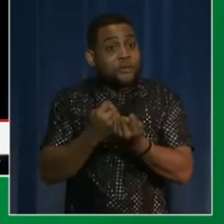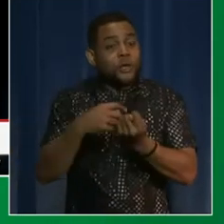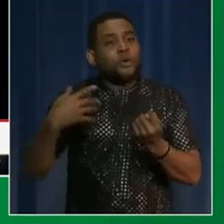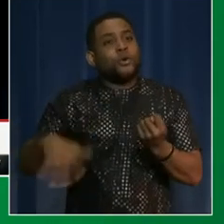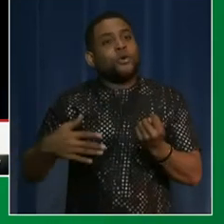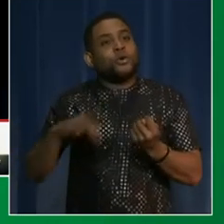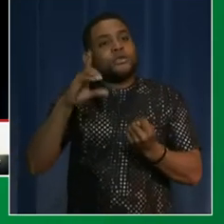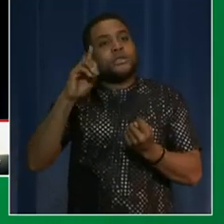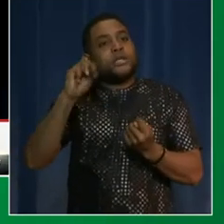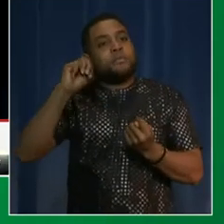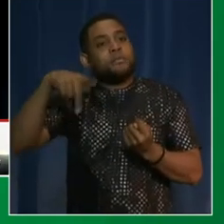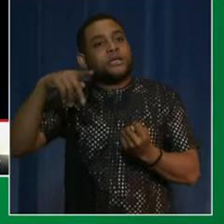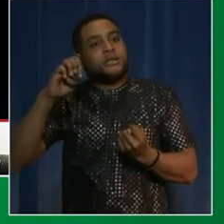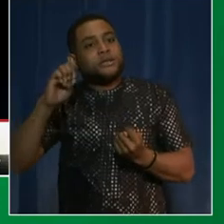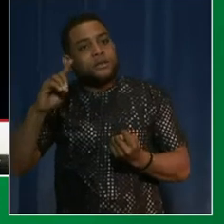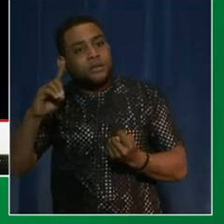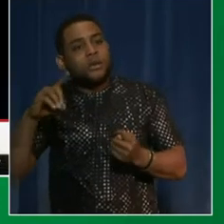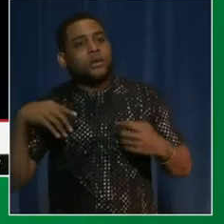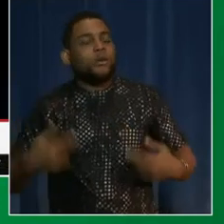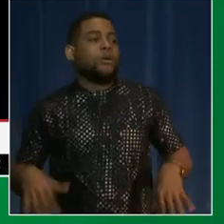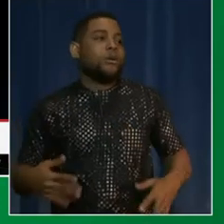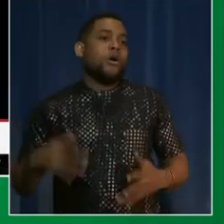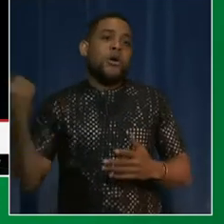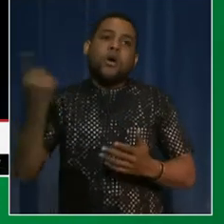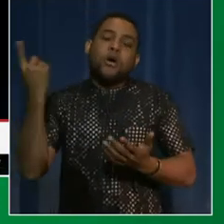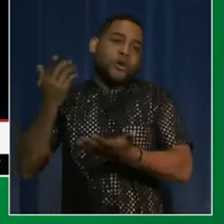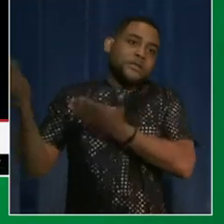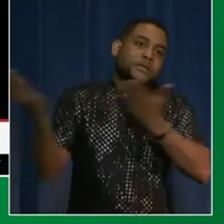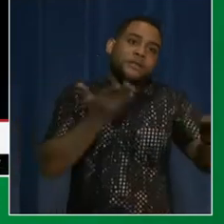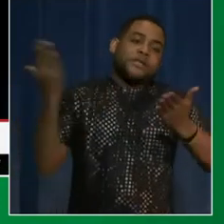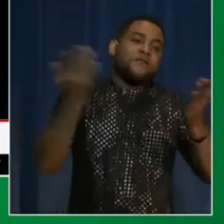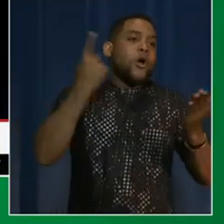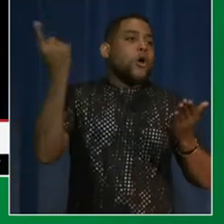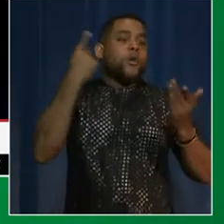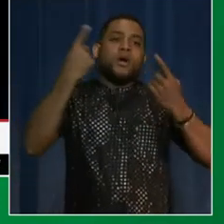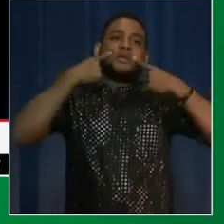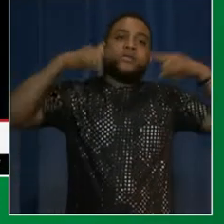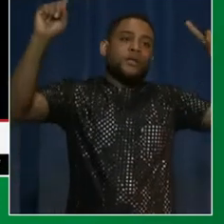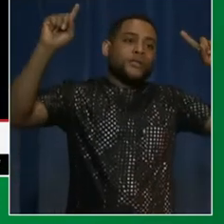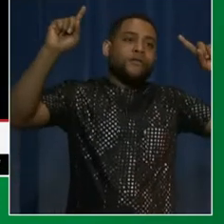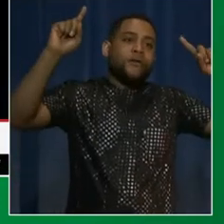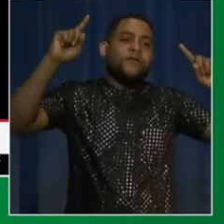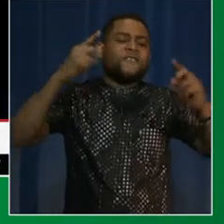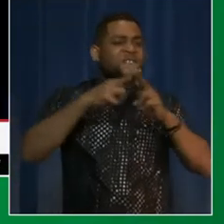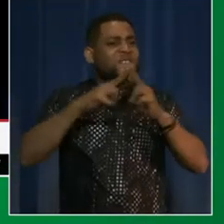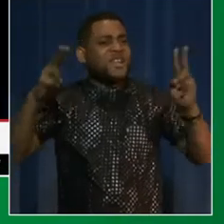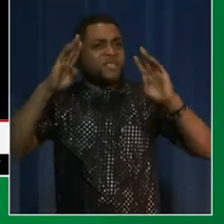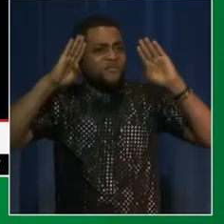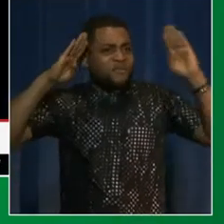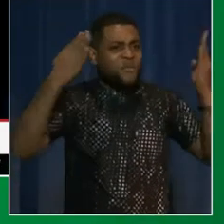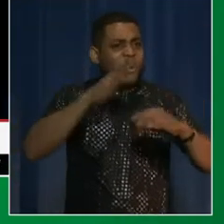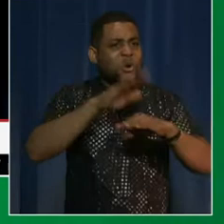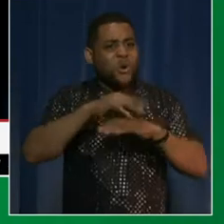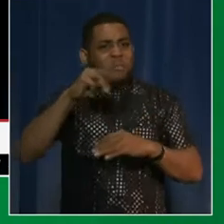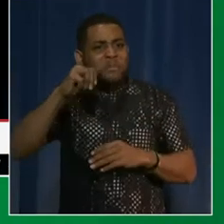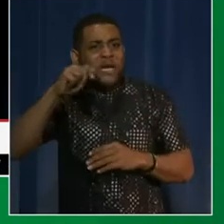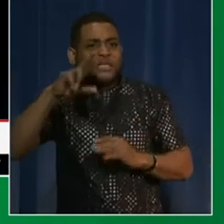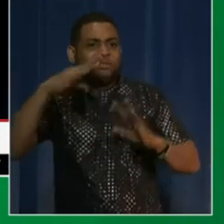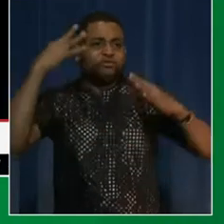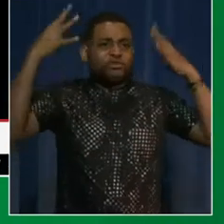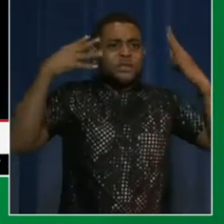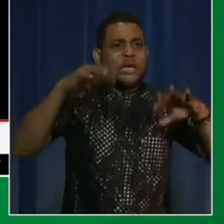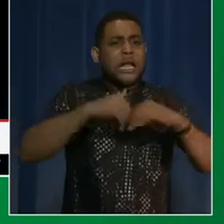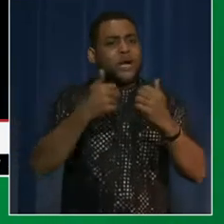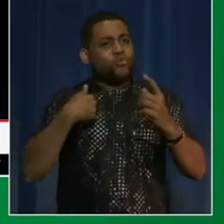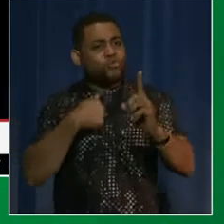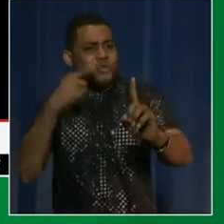DMPED delivers. We've also been very focused in March Madness on how we're going to reach our